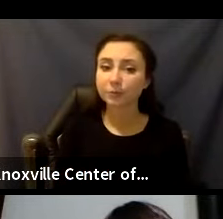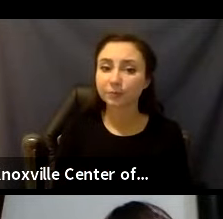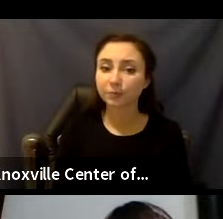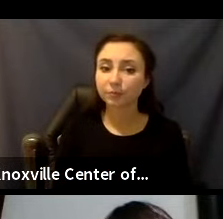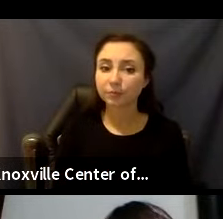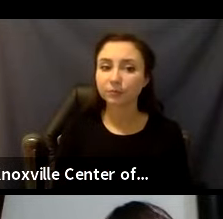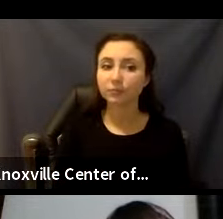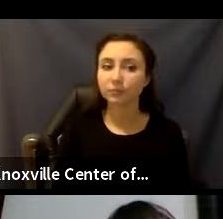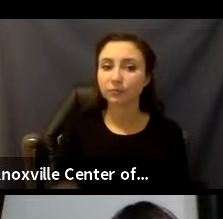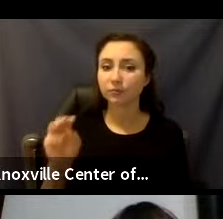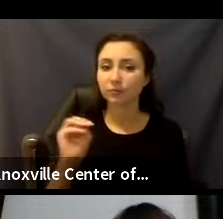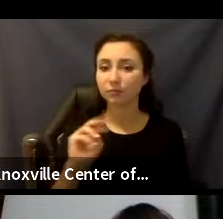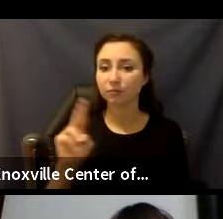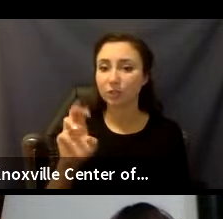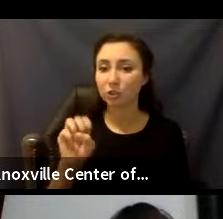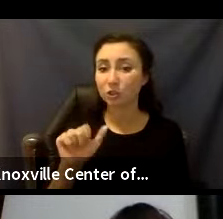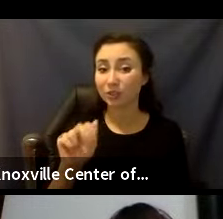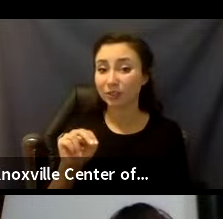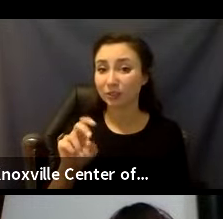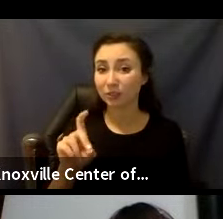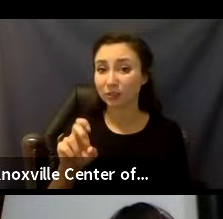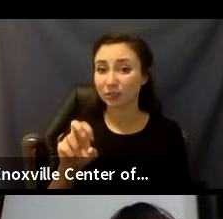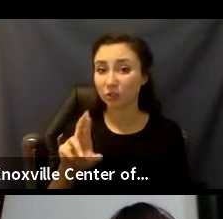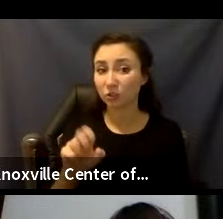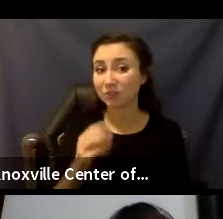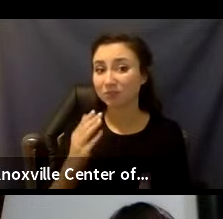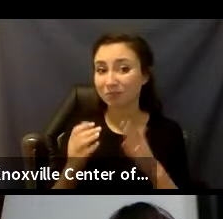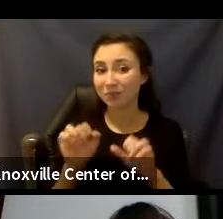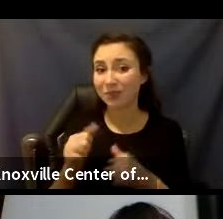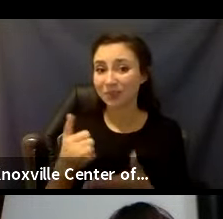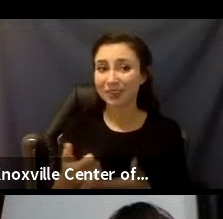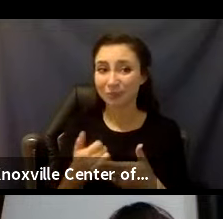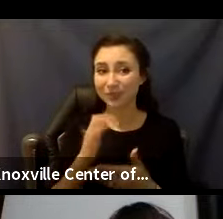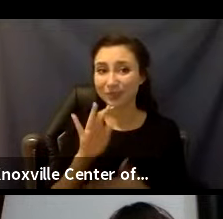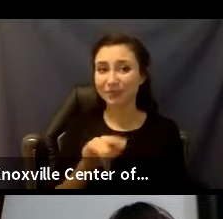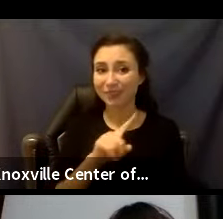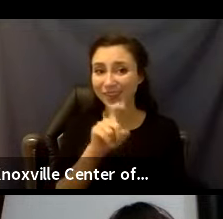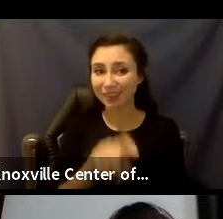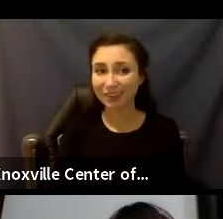Maybe Mr. Sanders can help us with that burning question there.